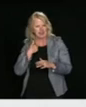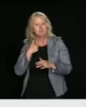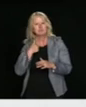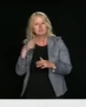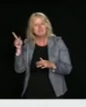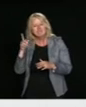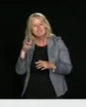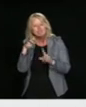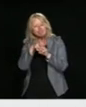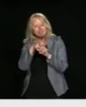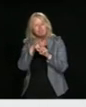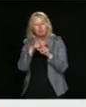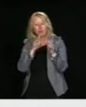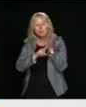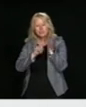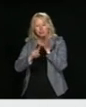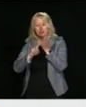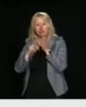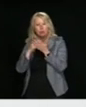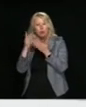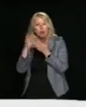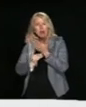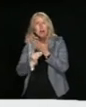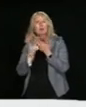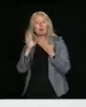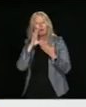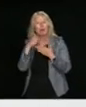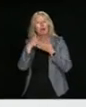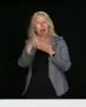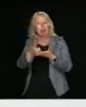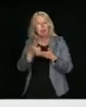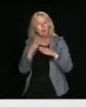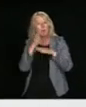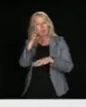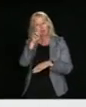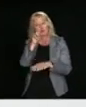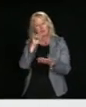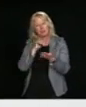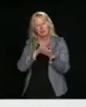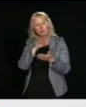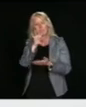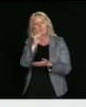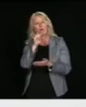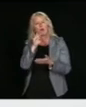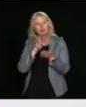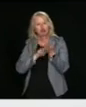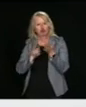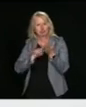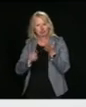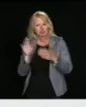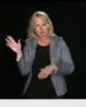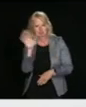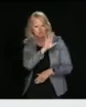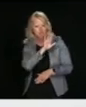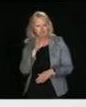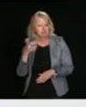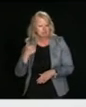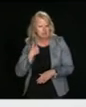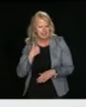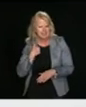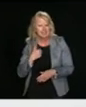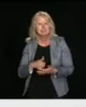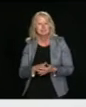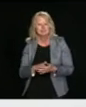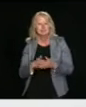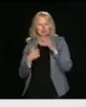will help over 2,400 researchers across the country. We know that advances in the natural sciences